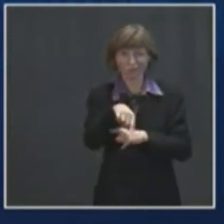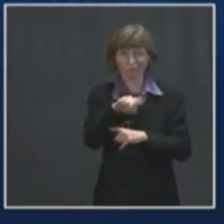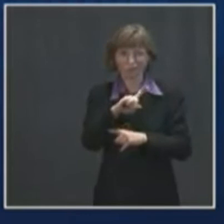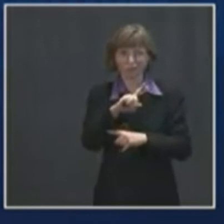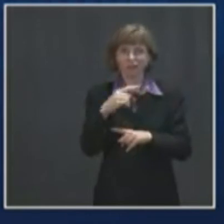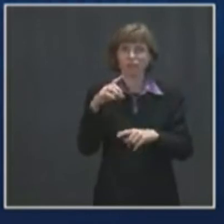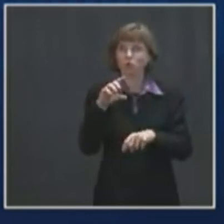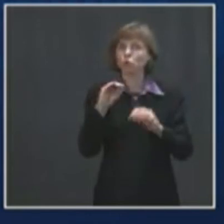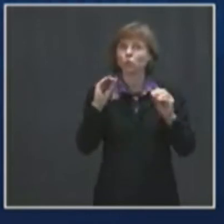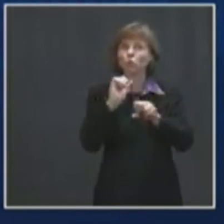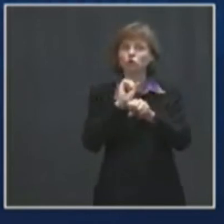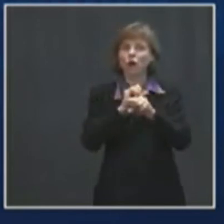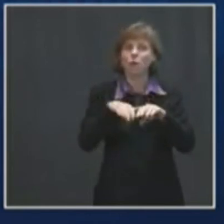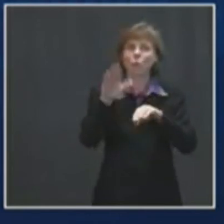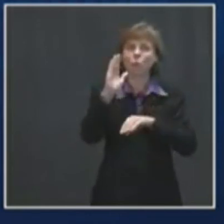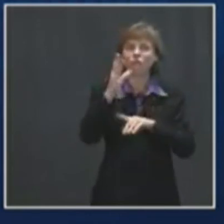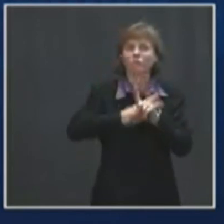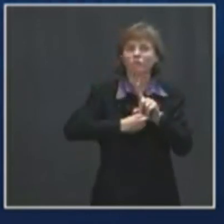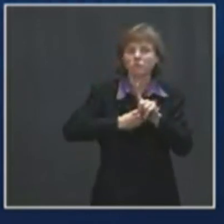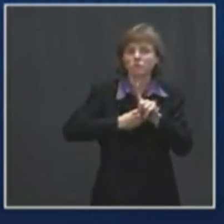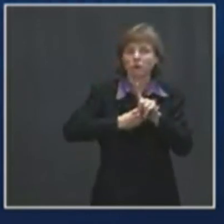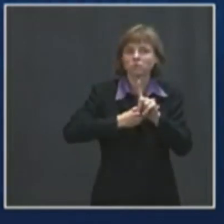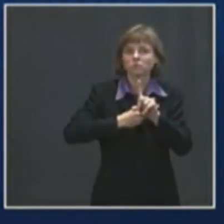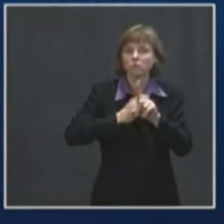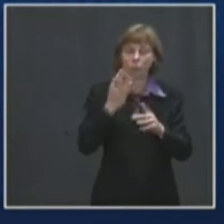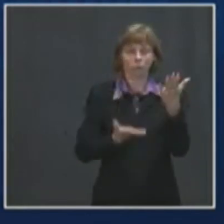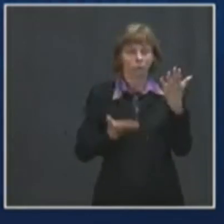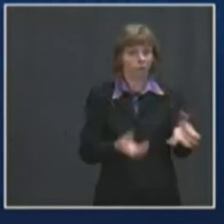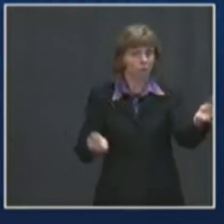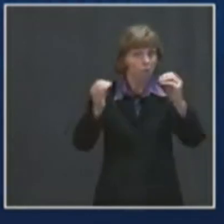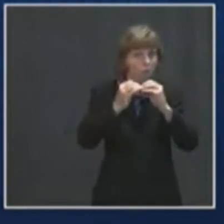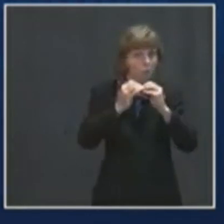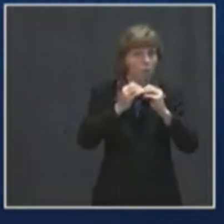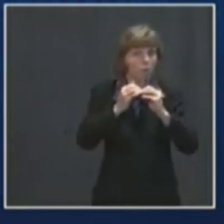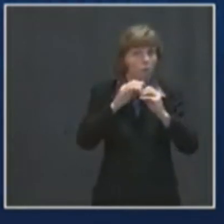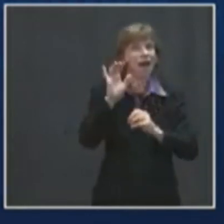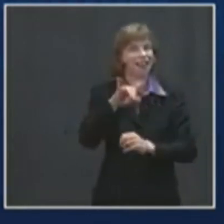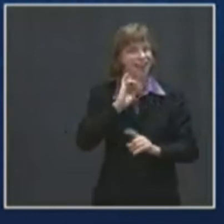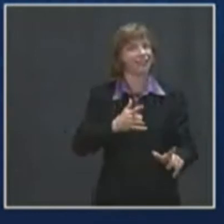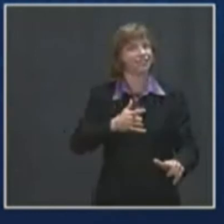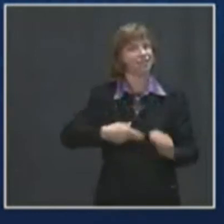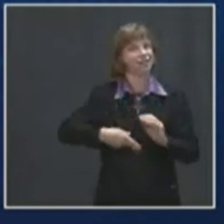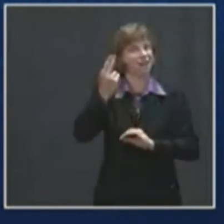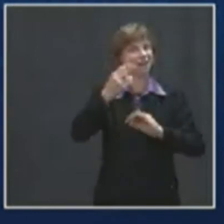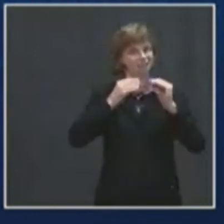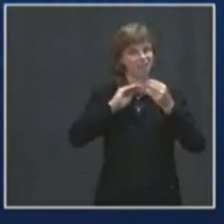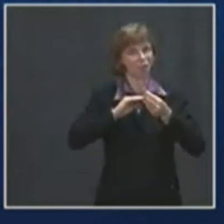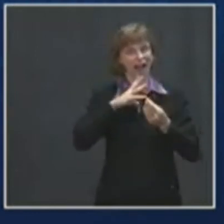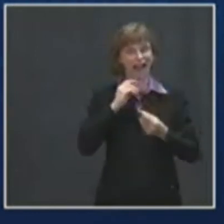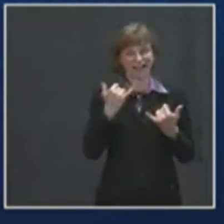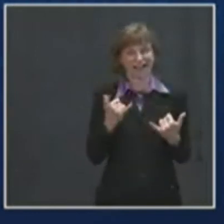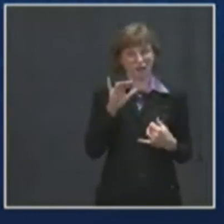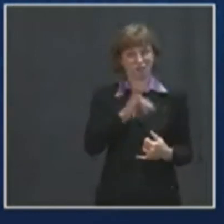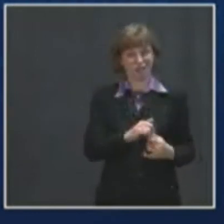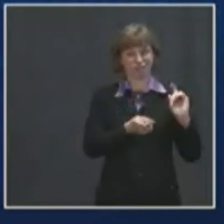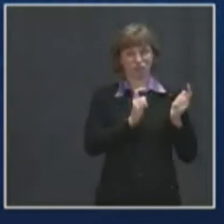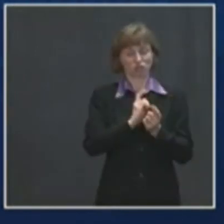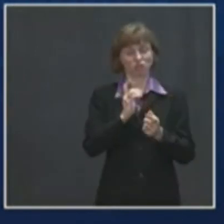27 weeks or more. This 40%, that's an elevated rate, and it represents a shift from